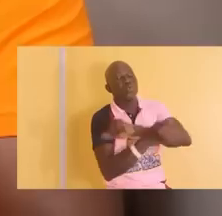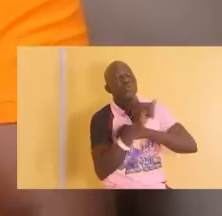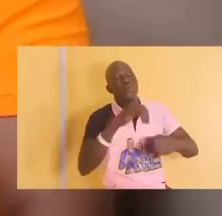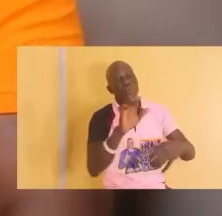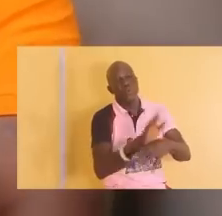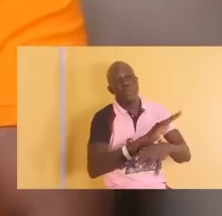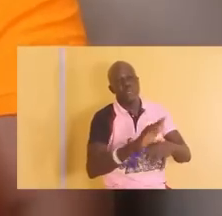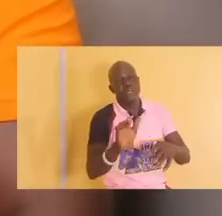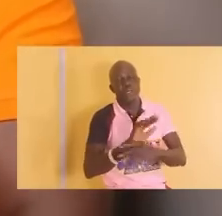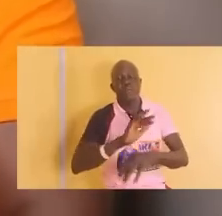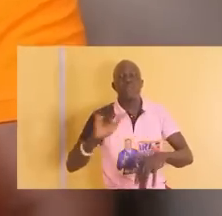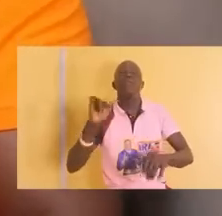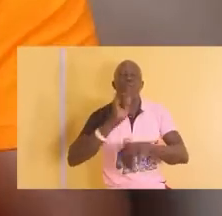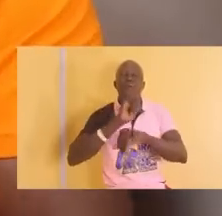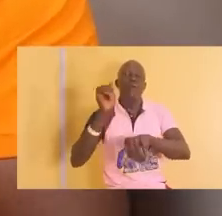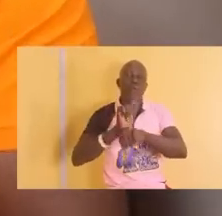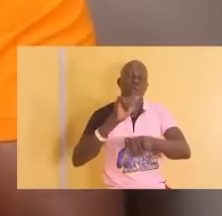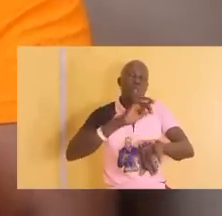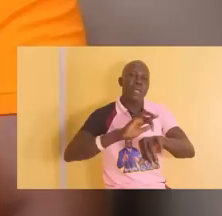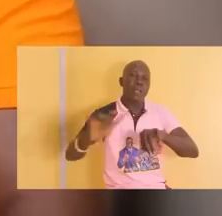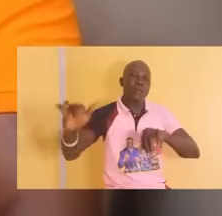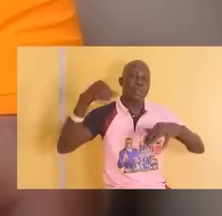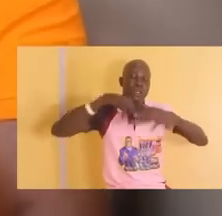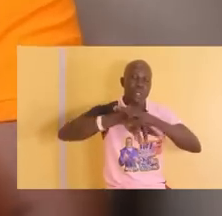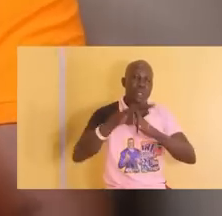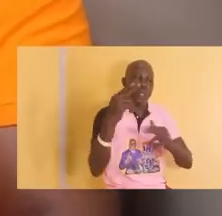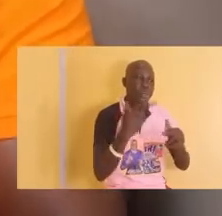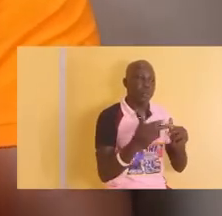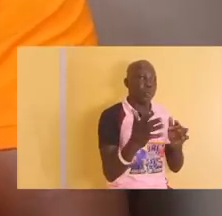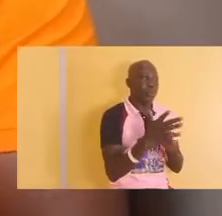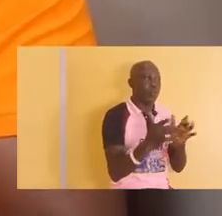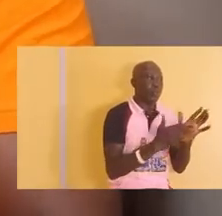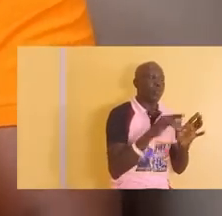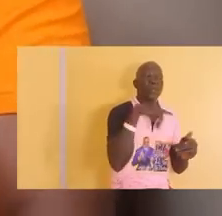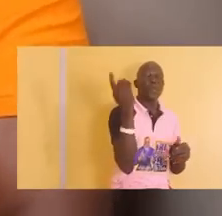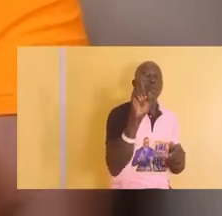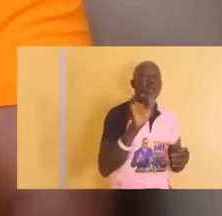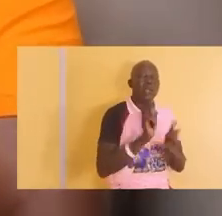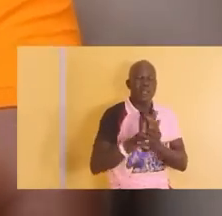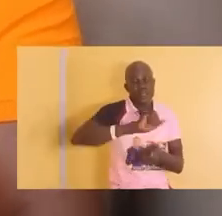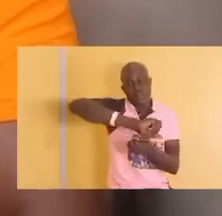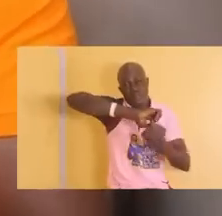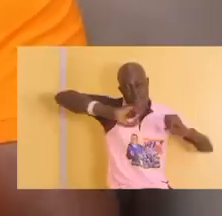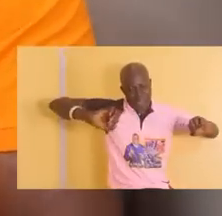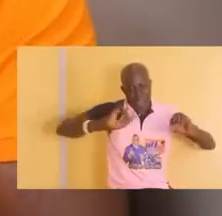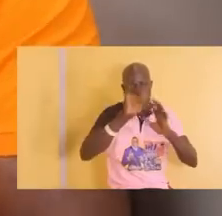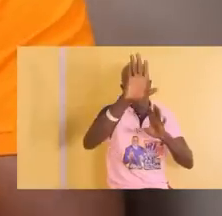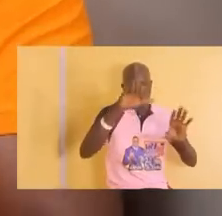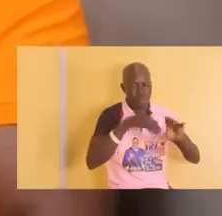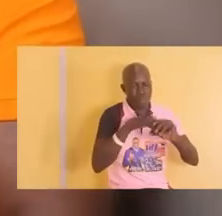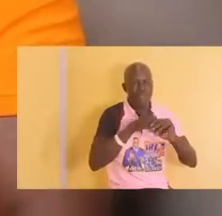business, that make it desolate, in the name of Jesus, where they plan your